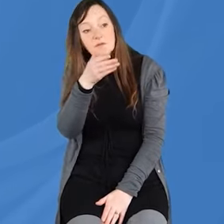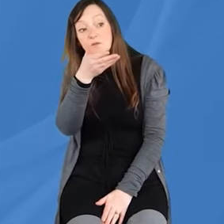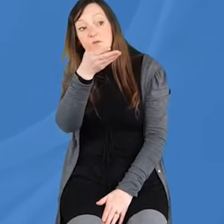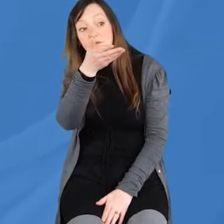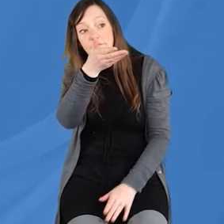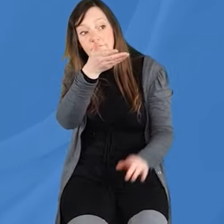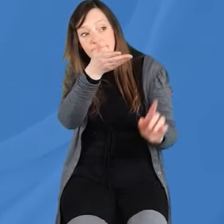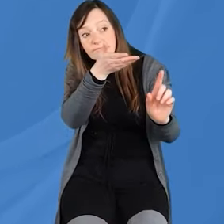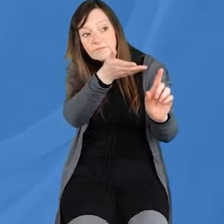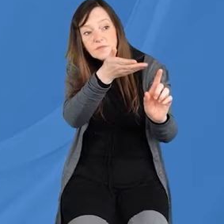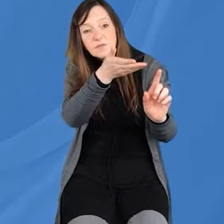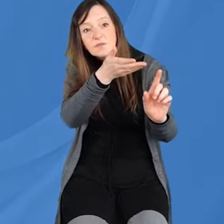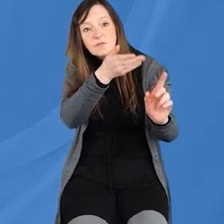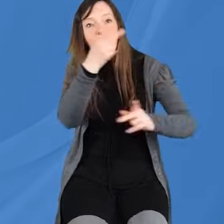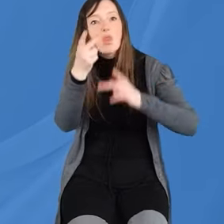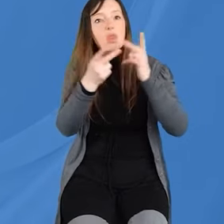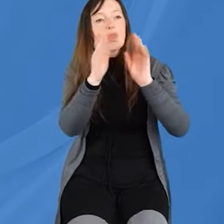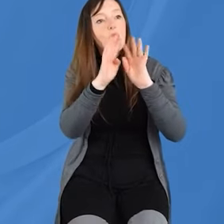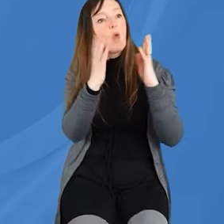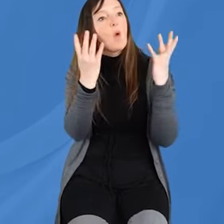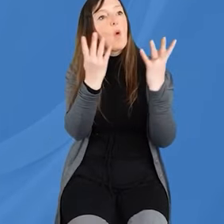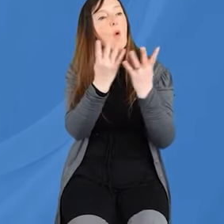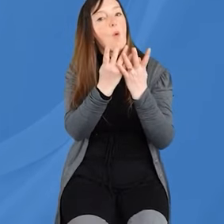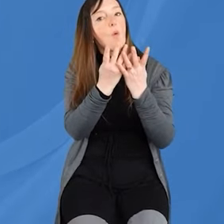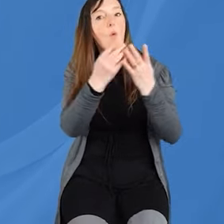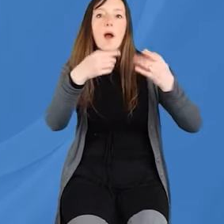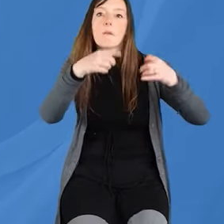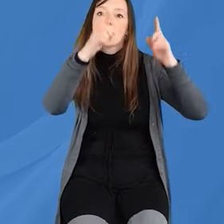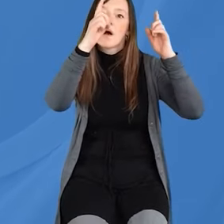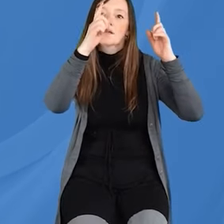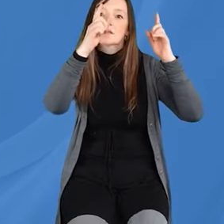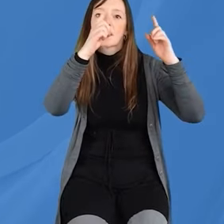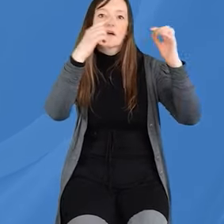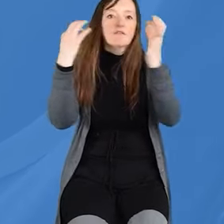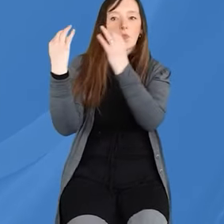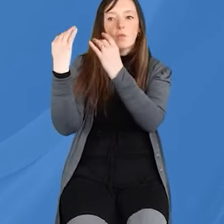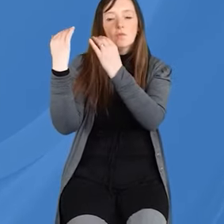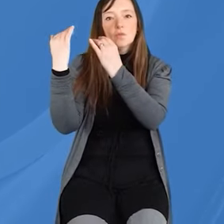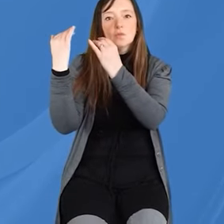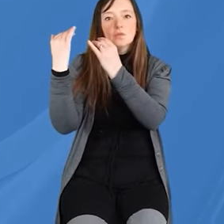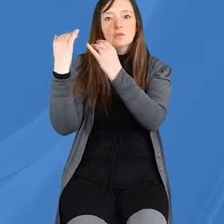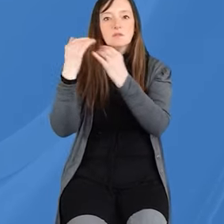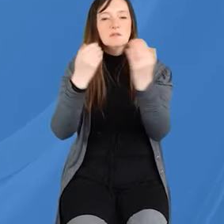To the choir master, for the flutes, a psalm of David.